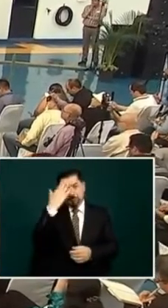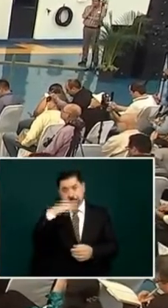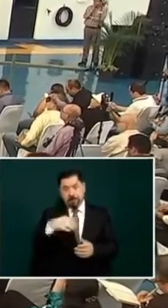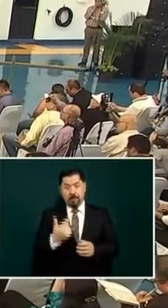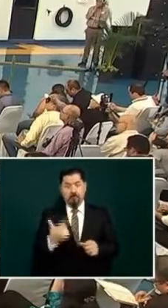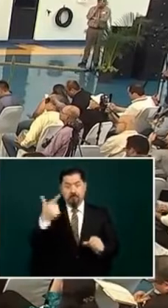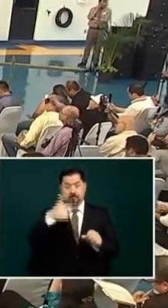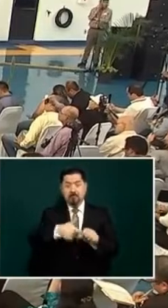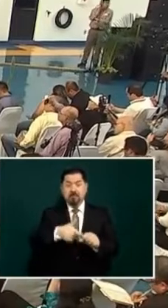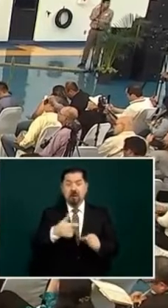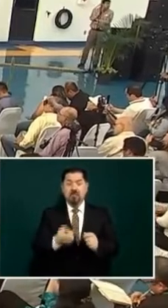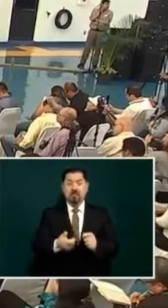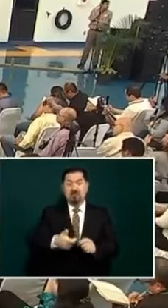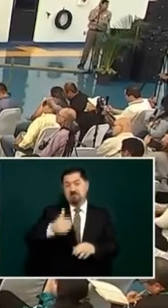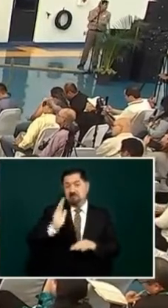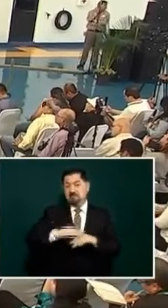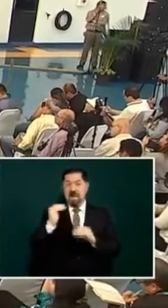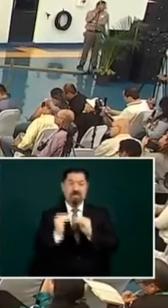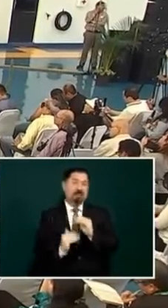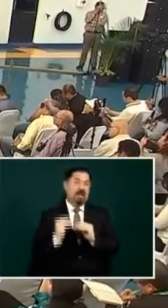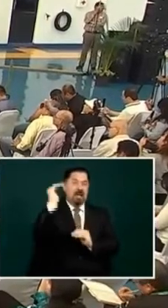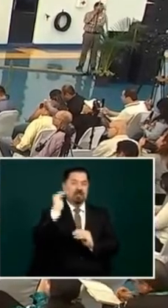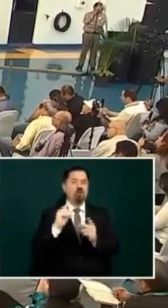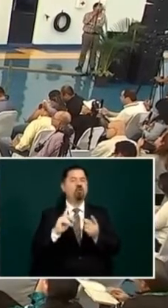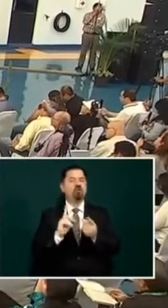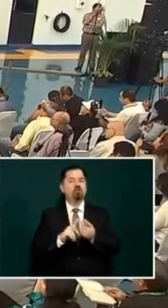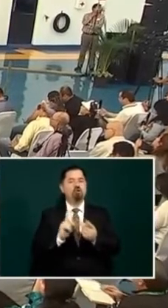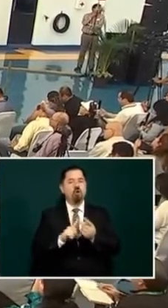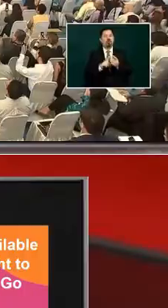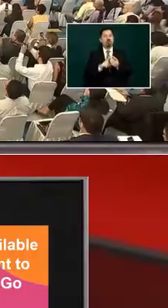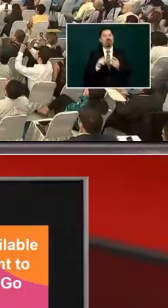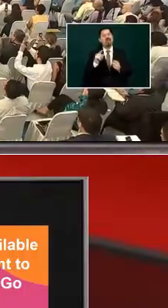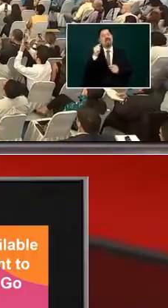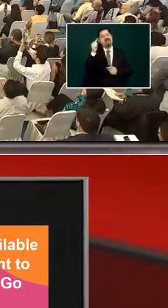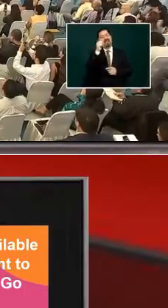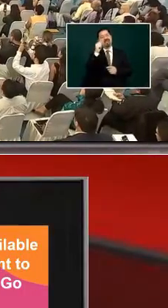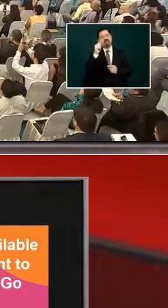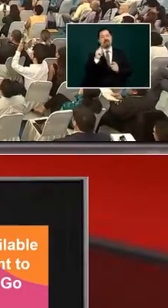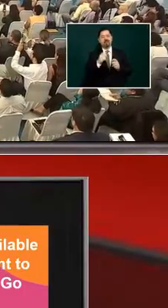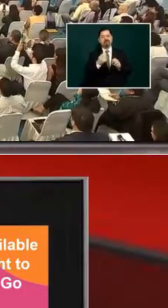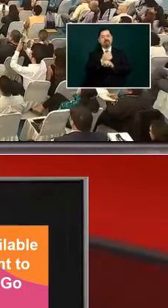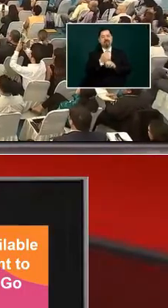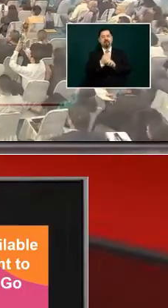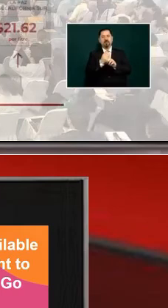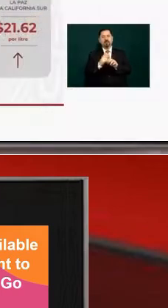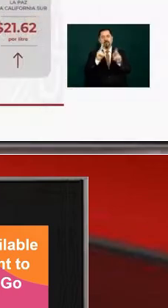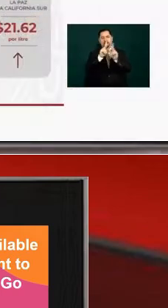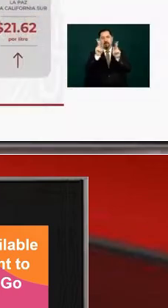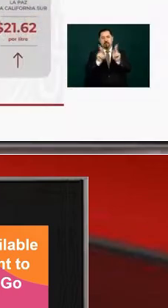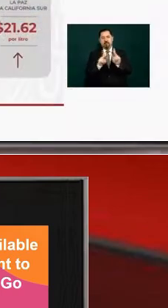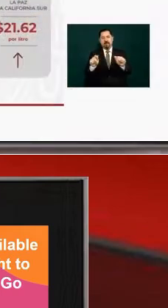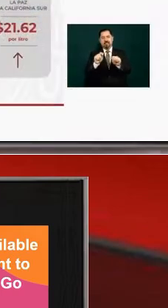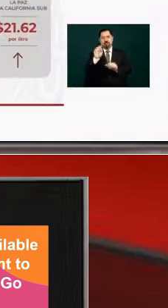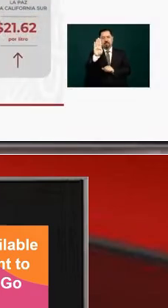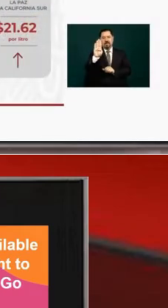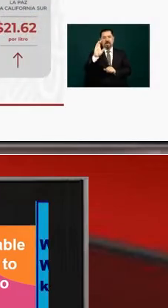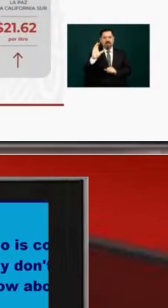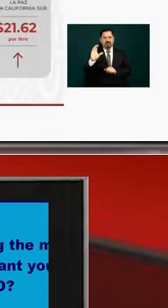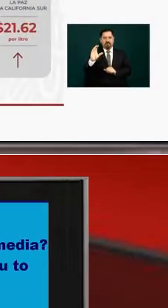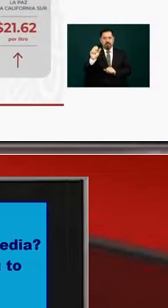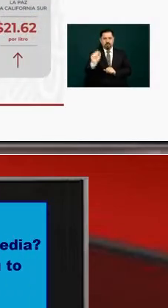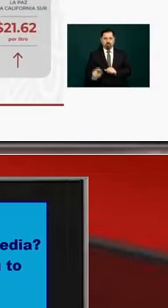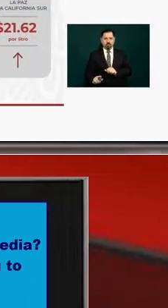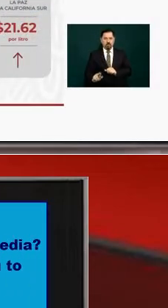highest price with a highest margin that we found before Nia is a